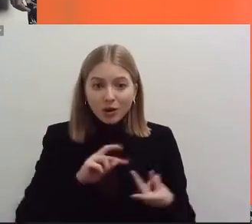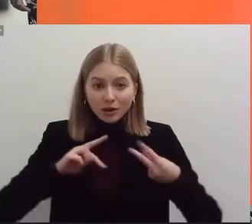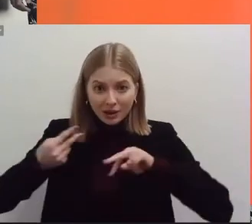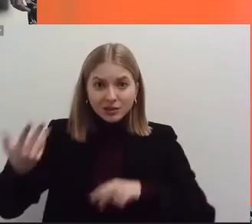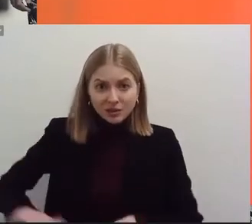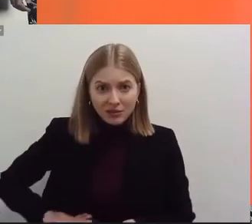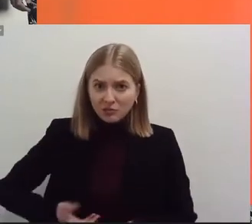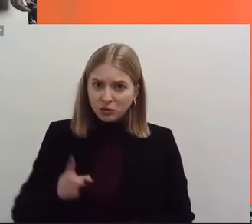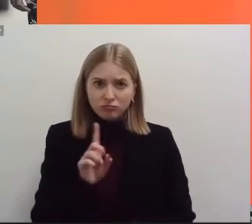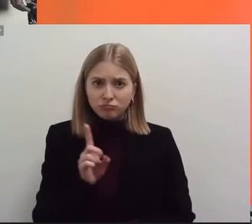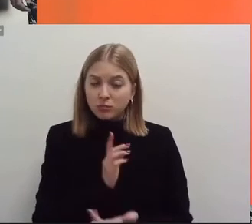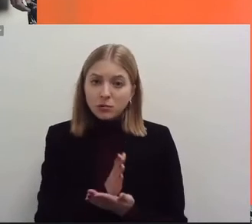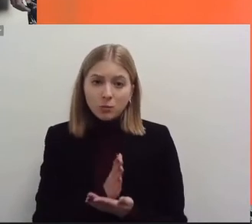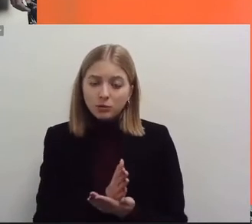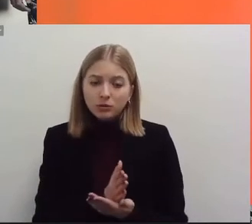supporters need to be